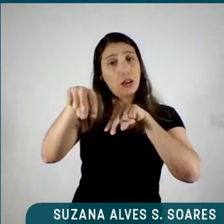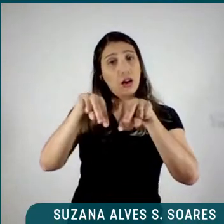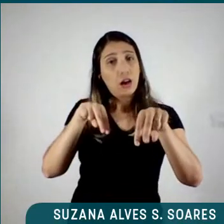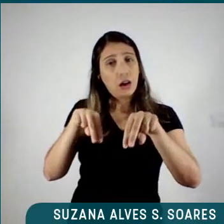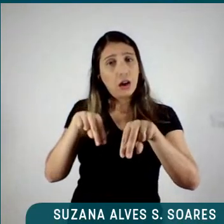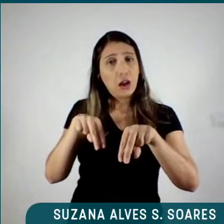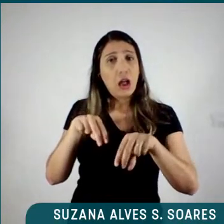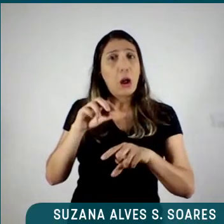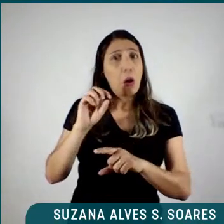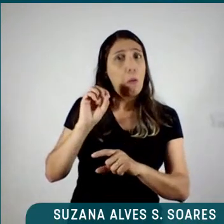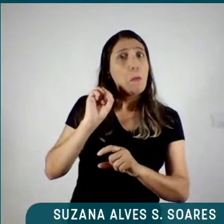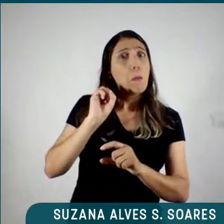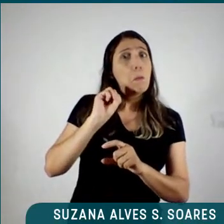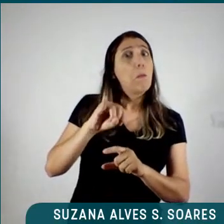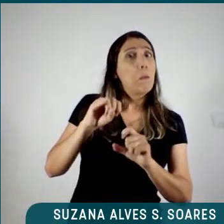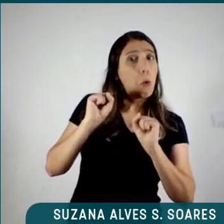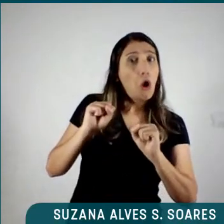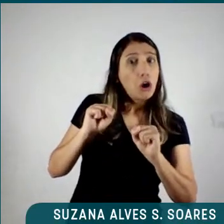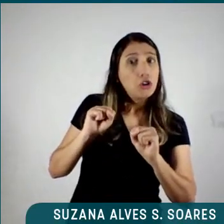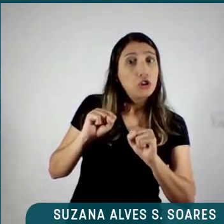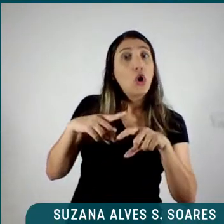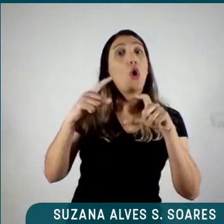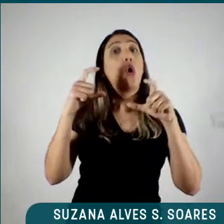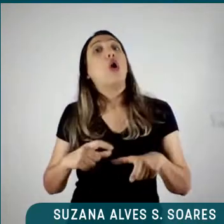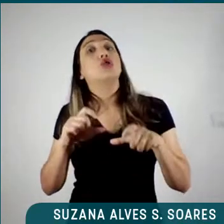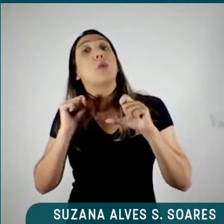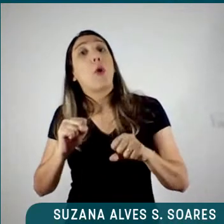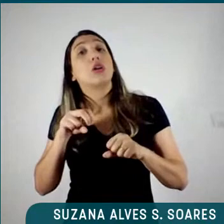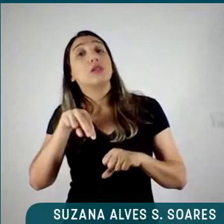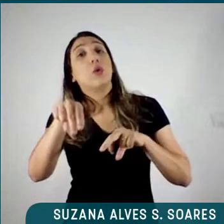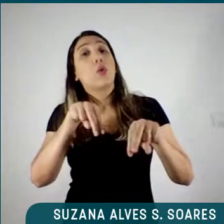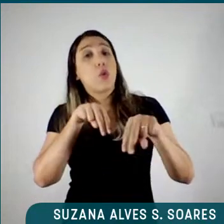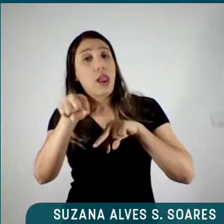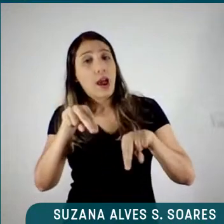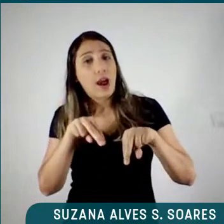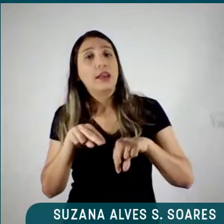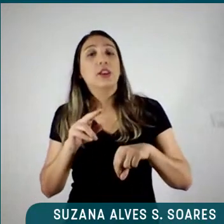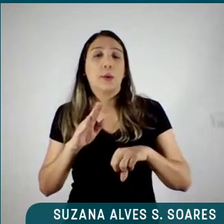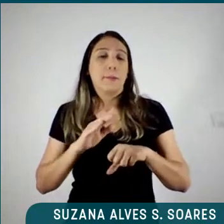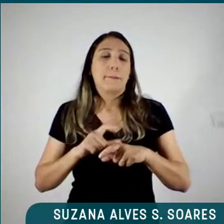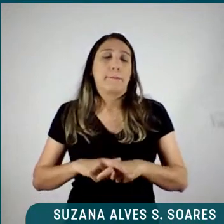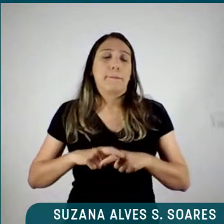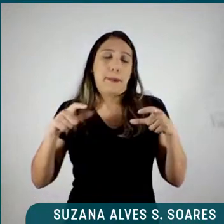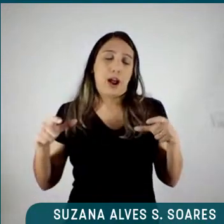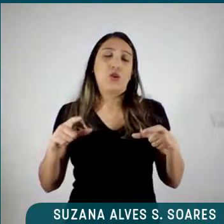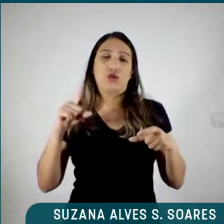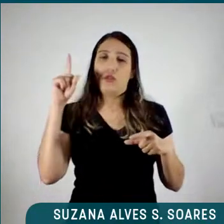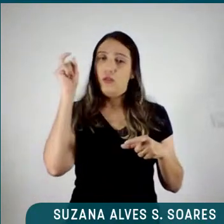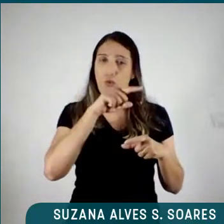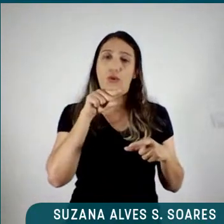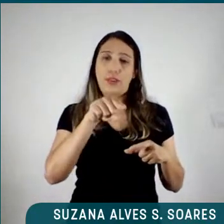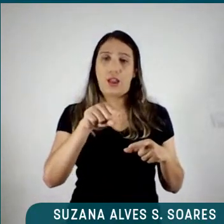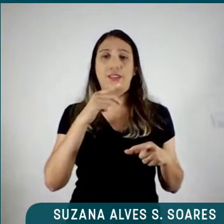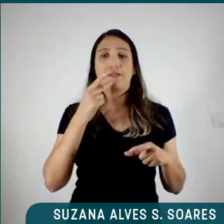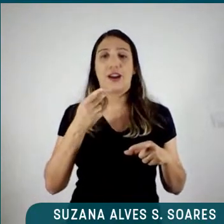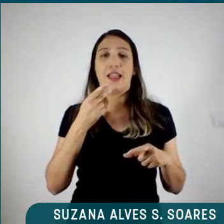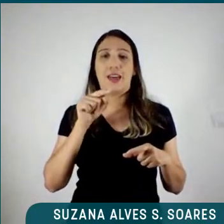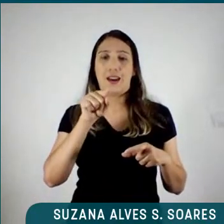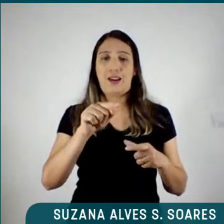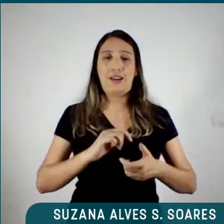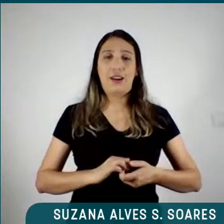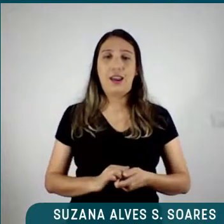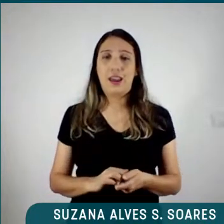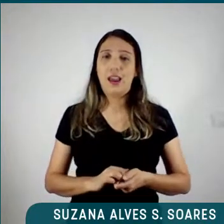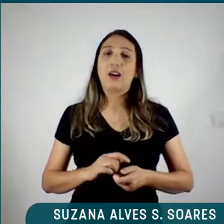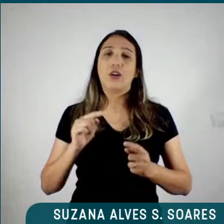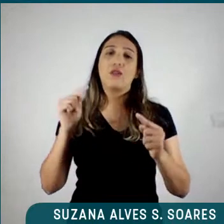the women that can circulate, that can be mobile? Where can they go? And I